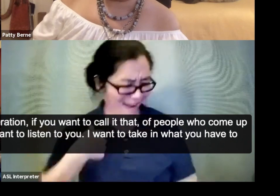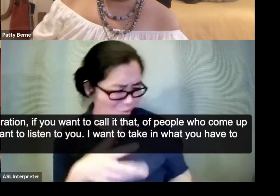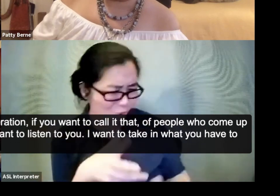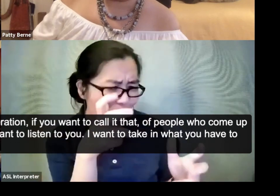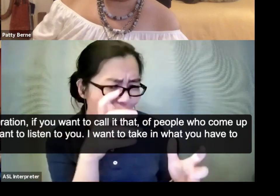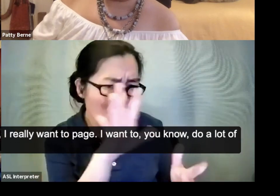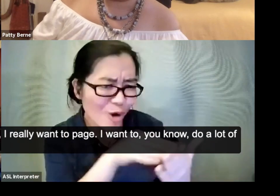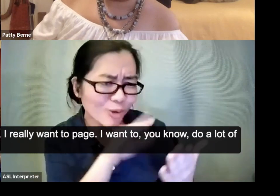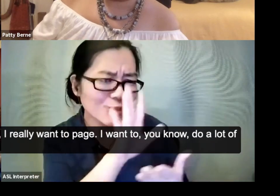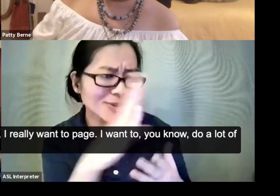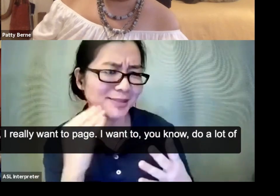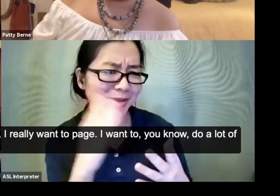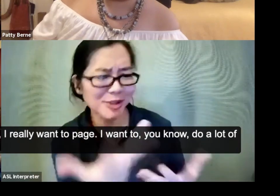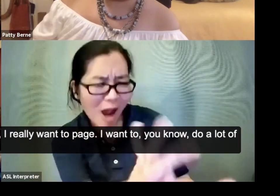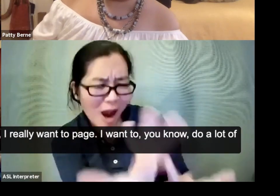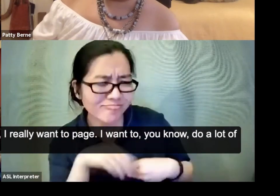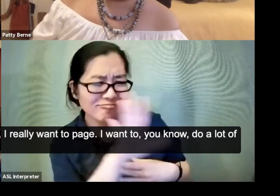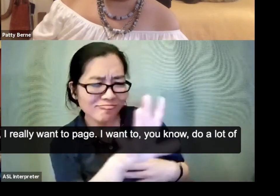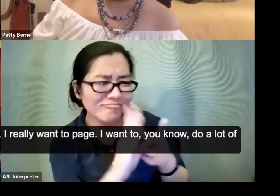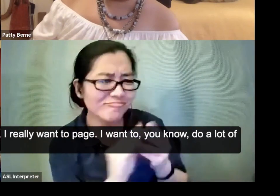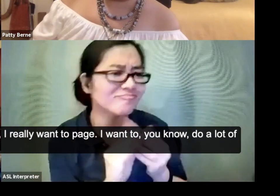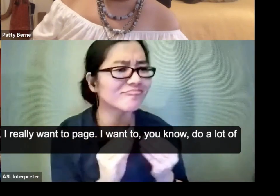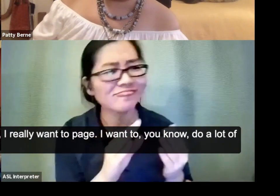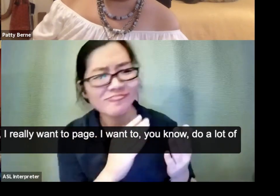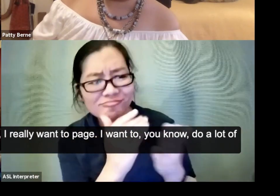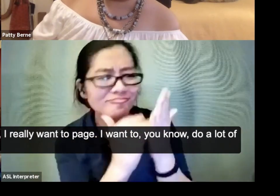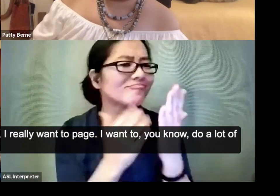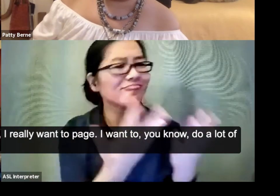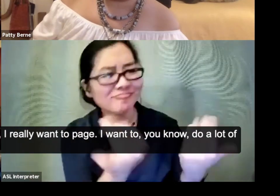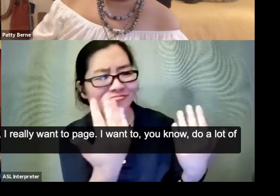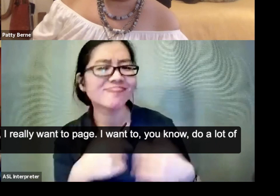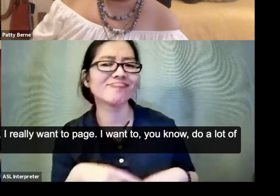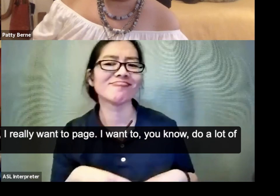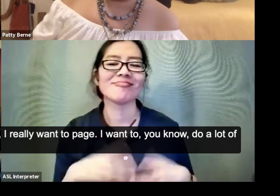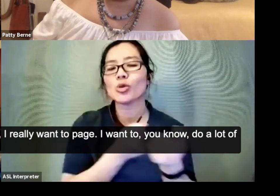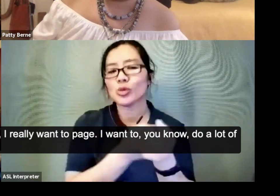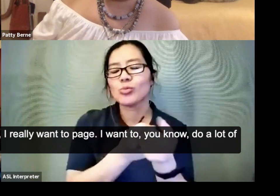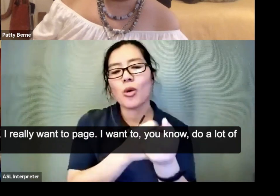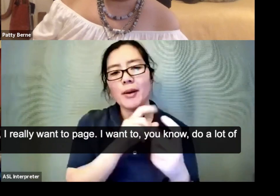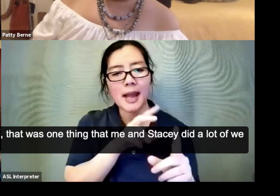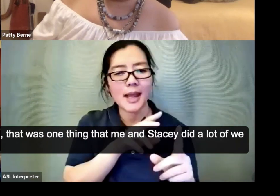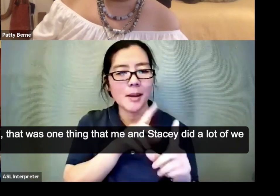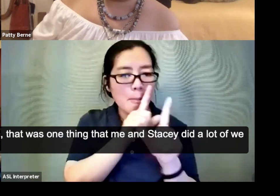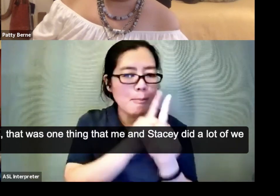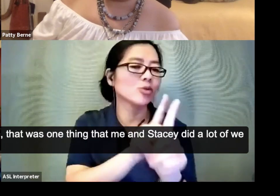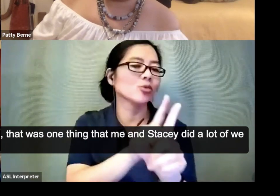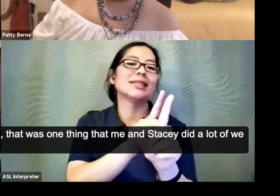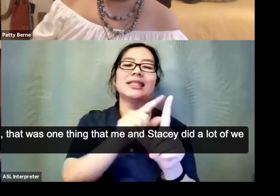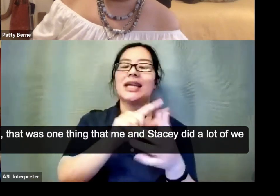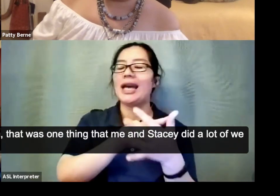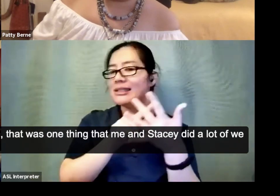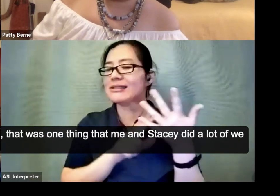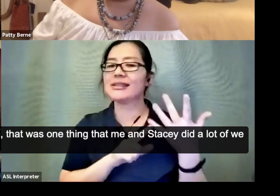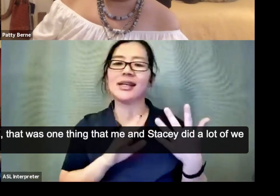say. I really want to I want to, do a lot of support and mentorhood and coaching, because I mean, that was one